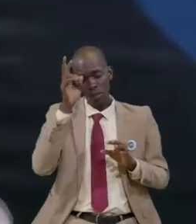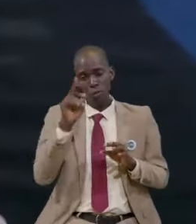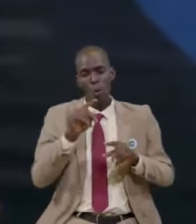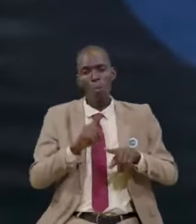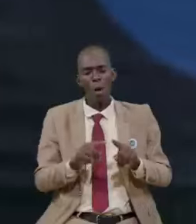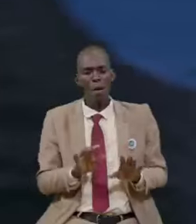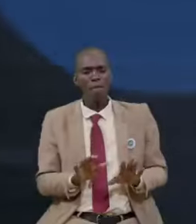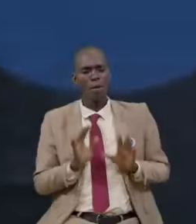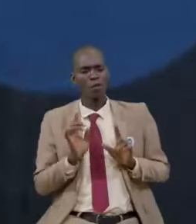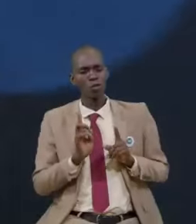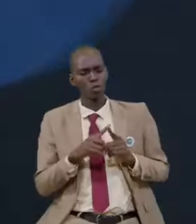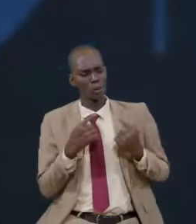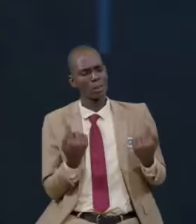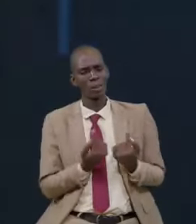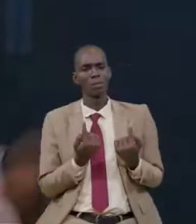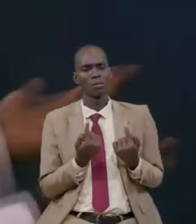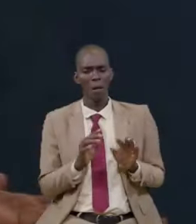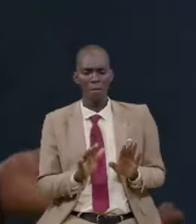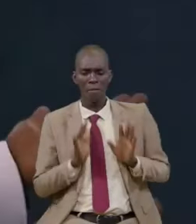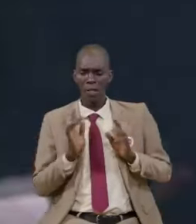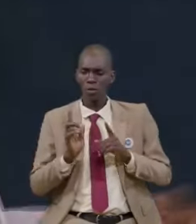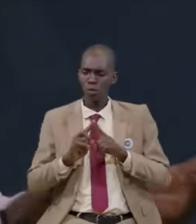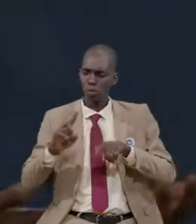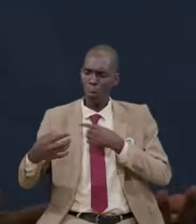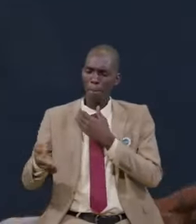I fear to, you know, come back to the